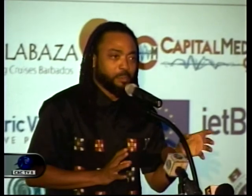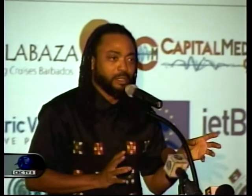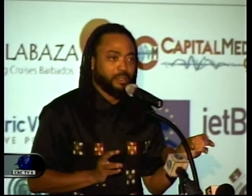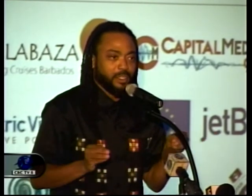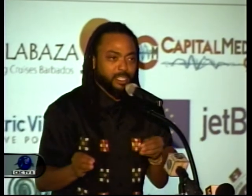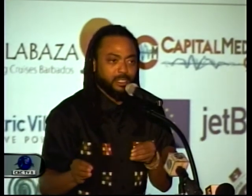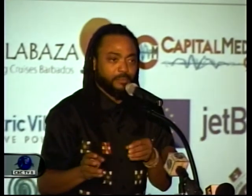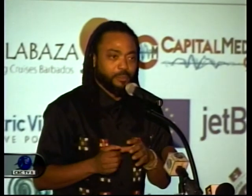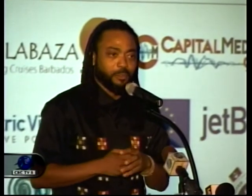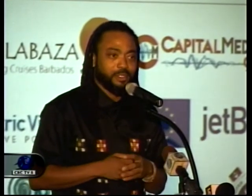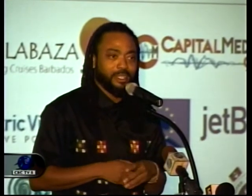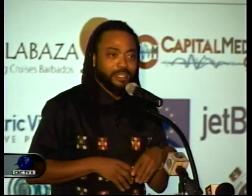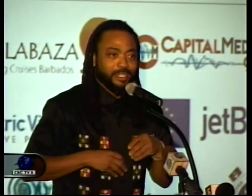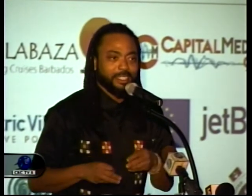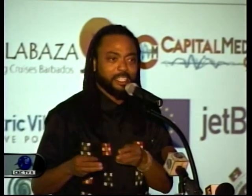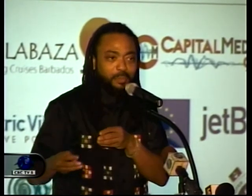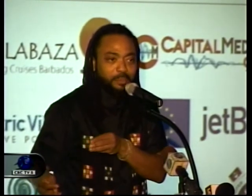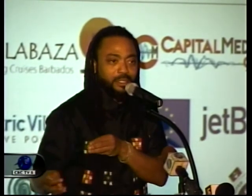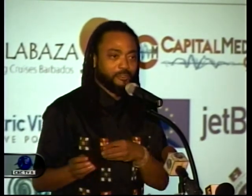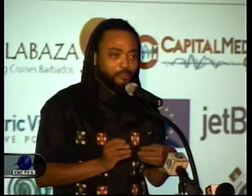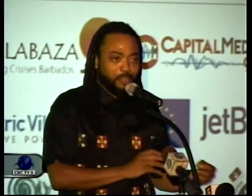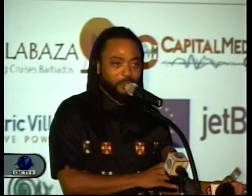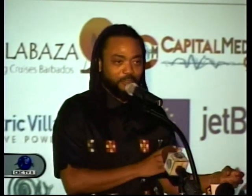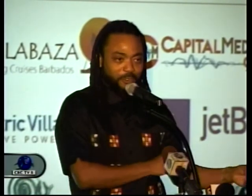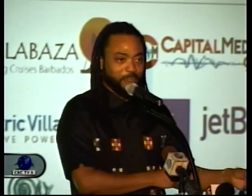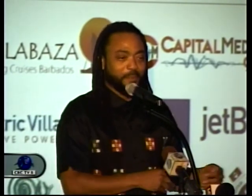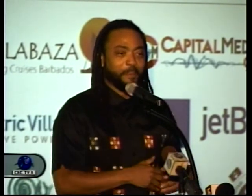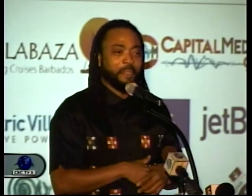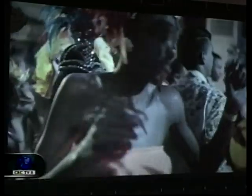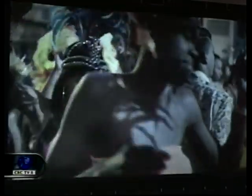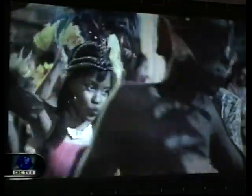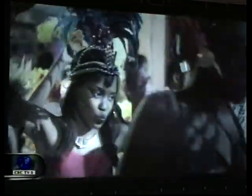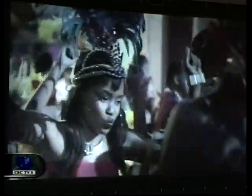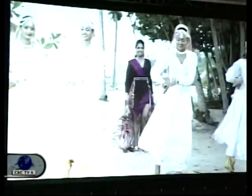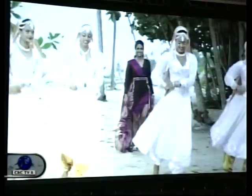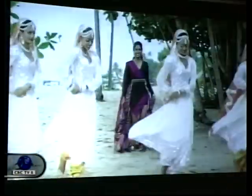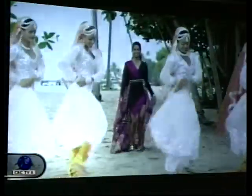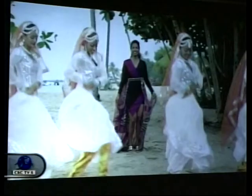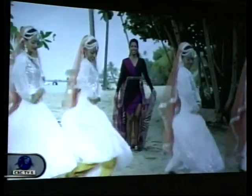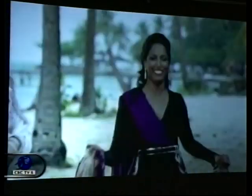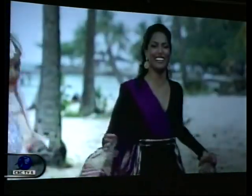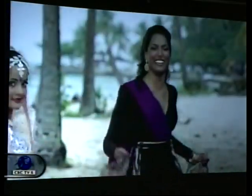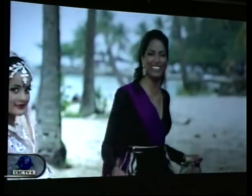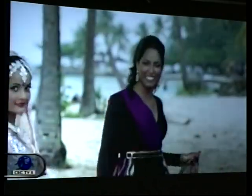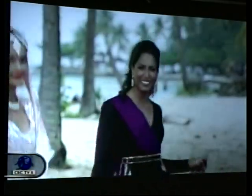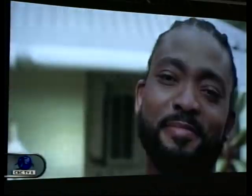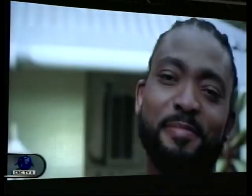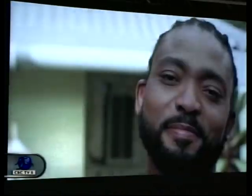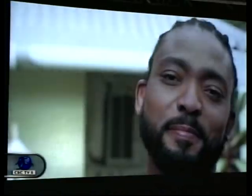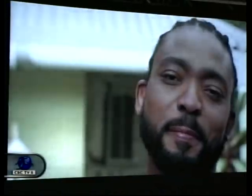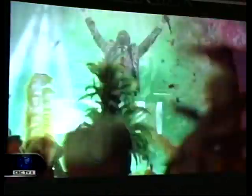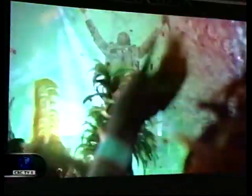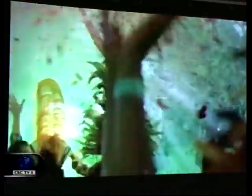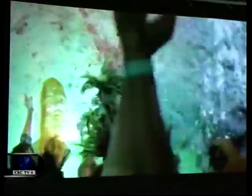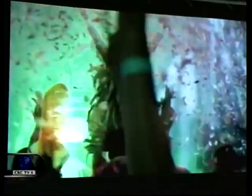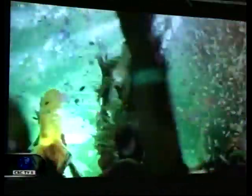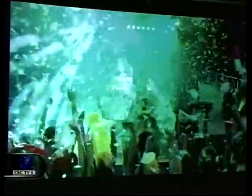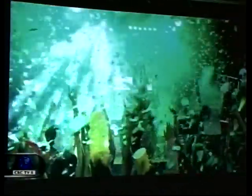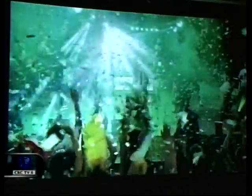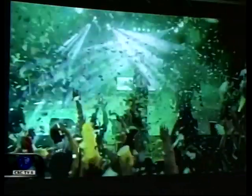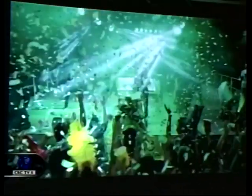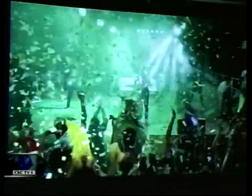Chinese people love Indian food, Indian people love Creole food. And Machel says it's this diversity that makes the story